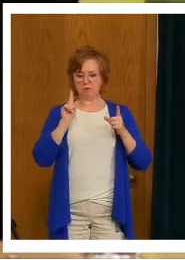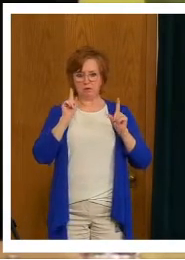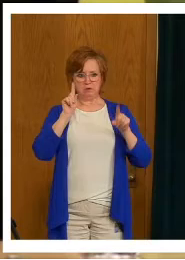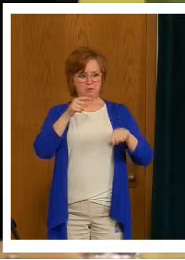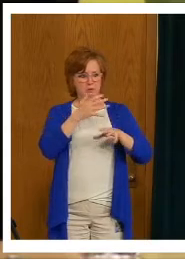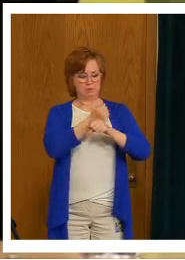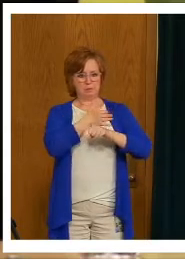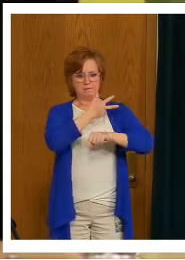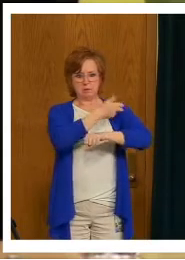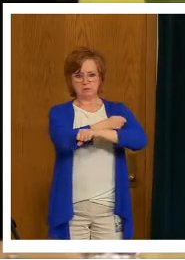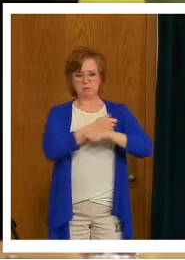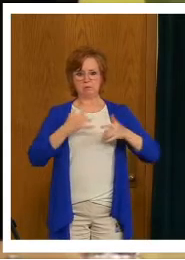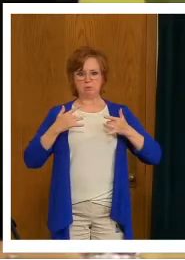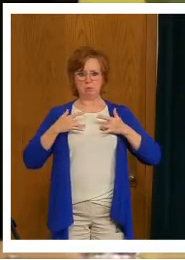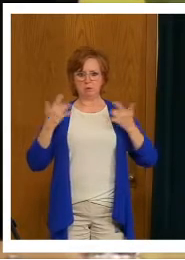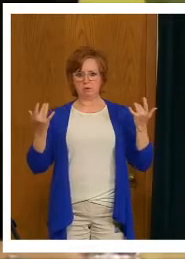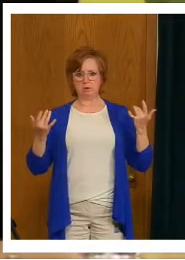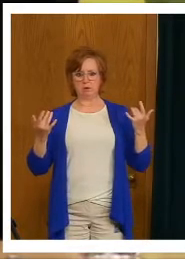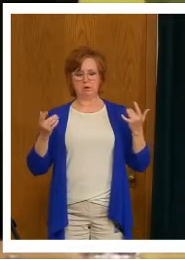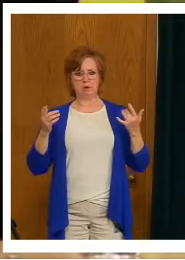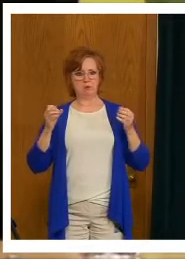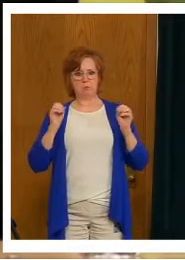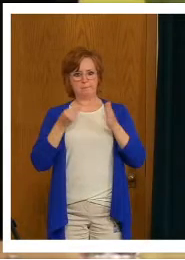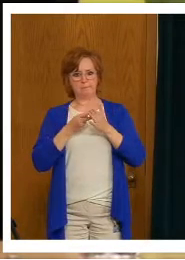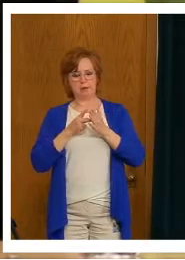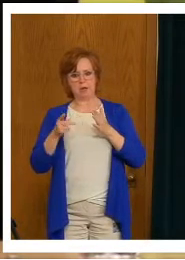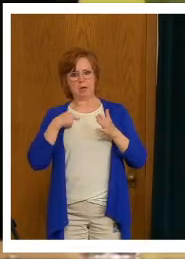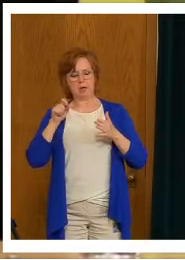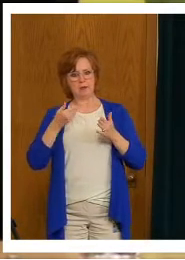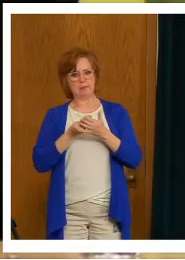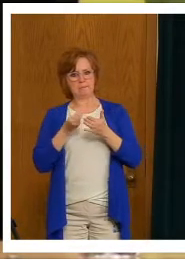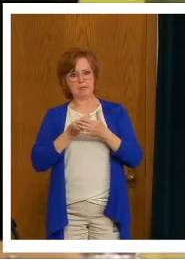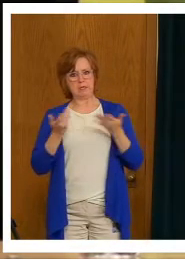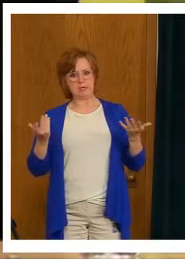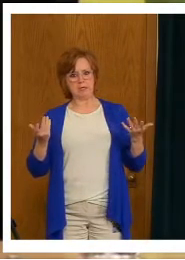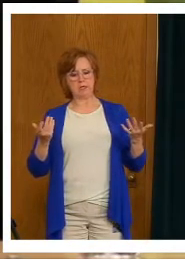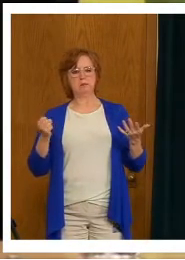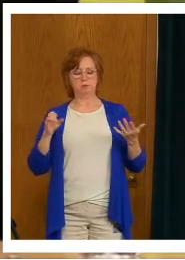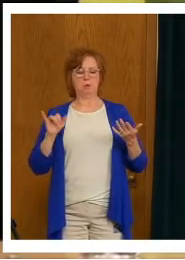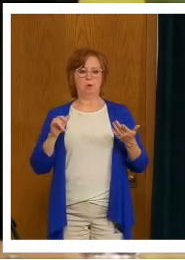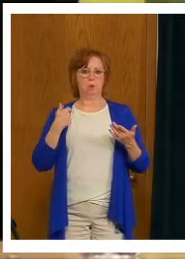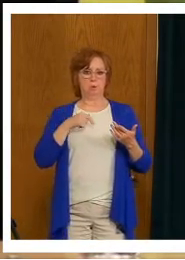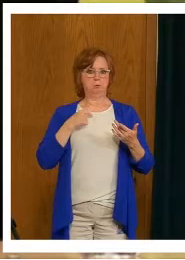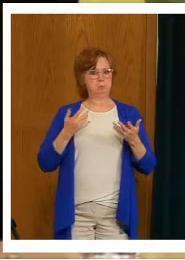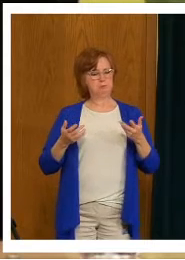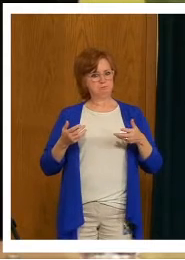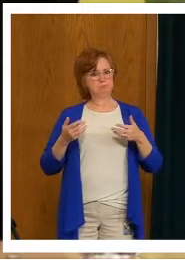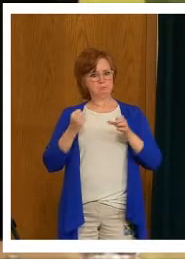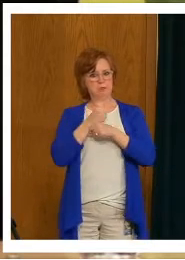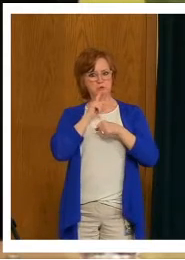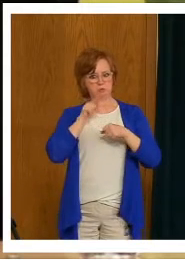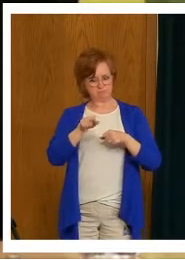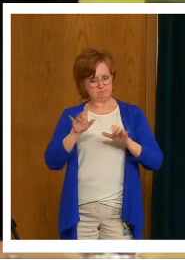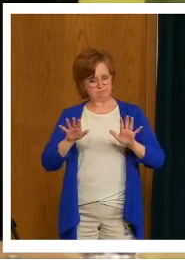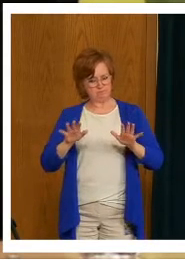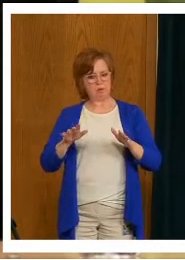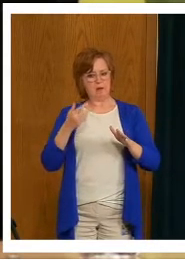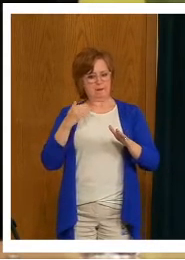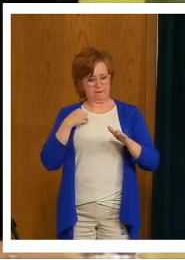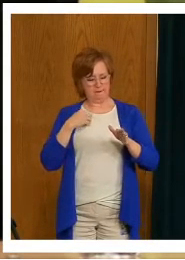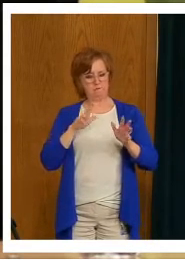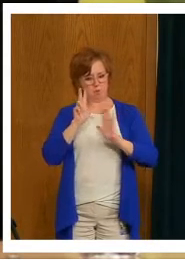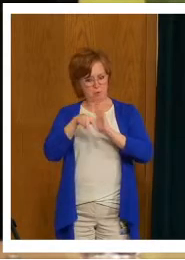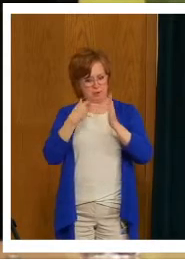vaccinated, and ultimately the 3 hours of dollars they would receive. That was very much focused